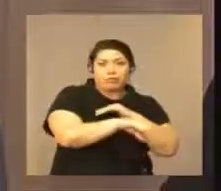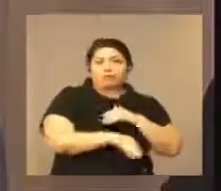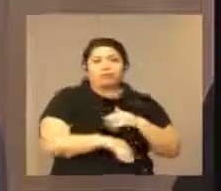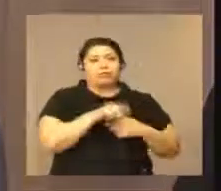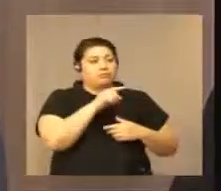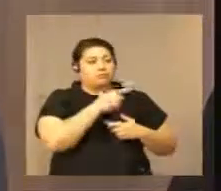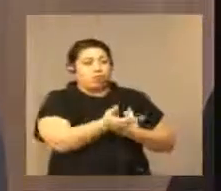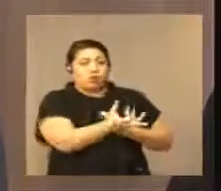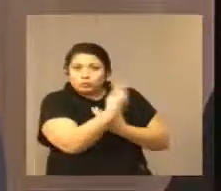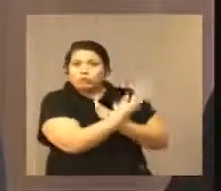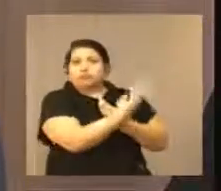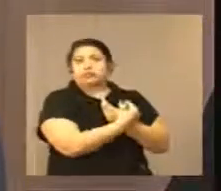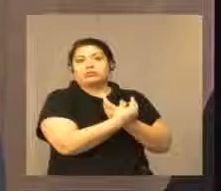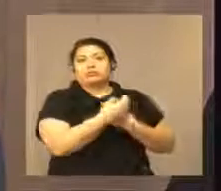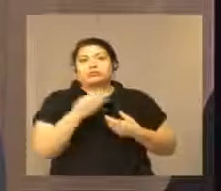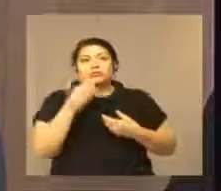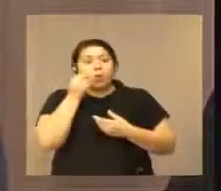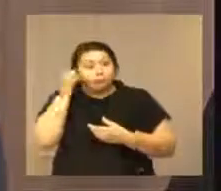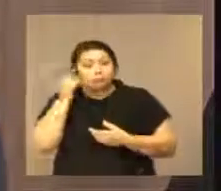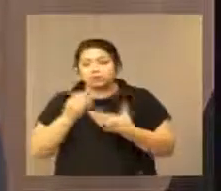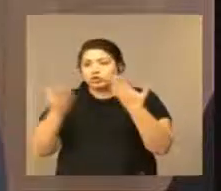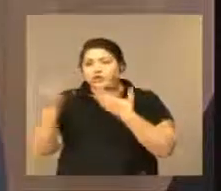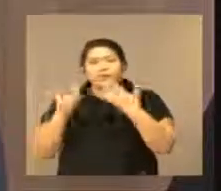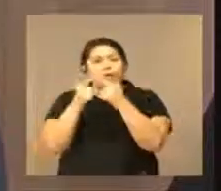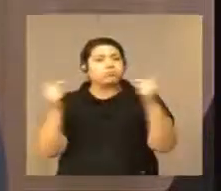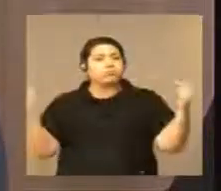and services. And that changed in 2008.